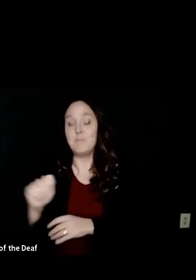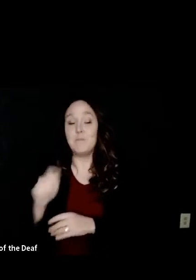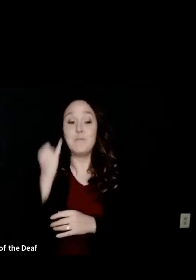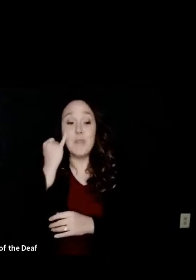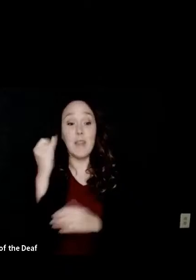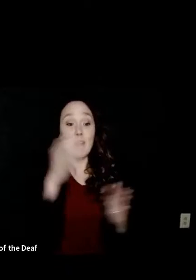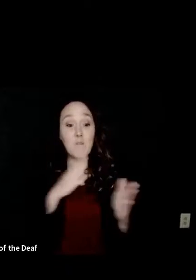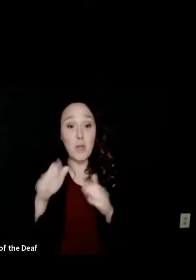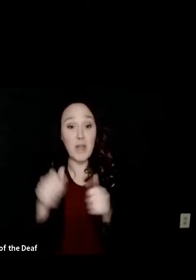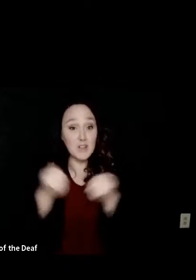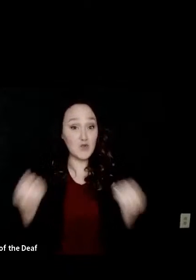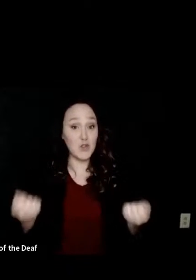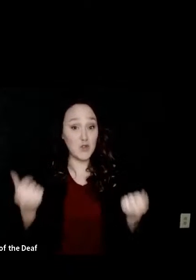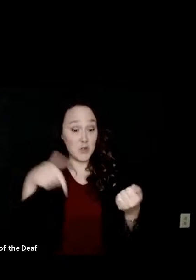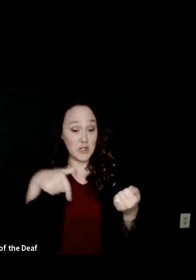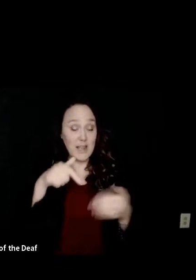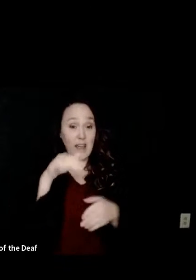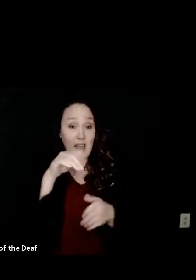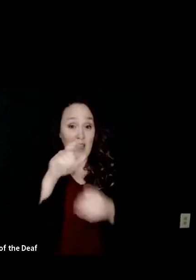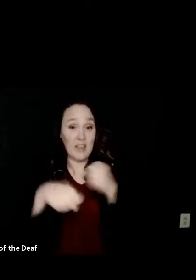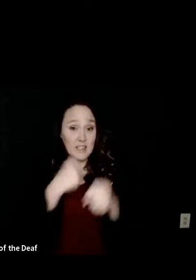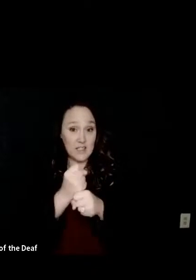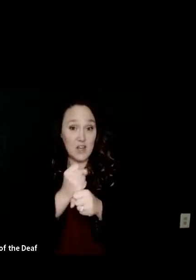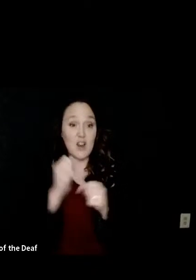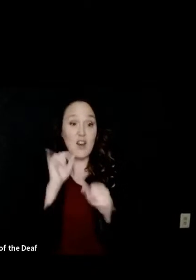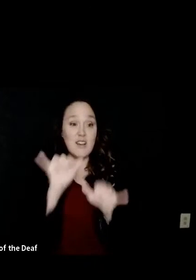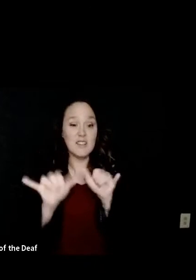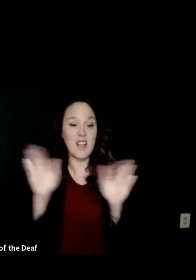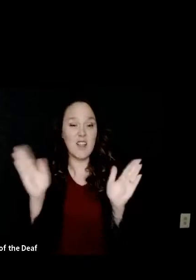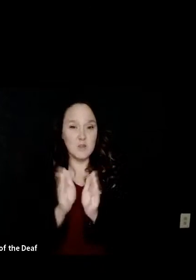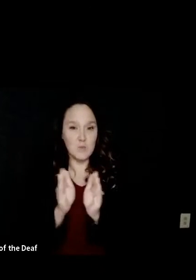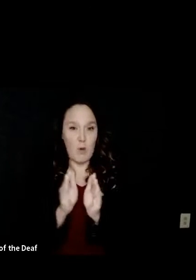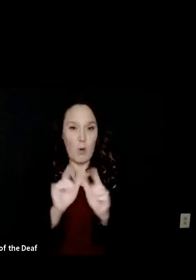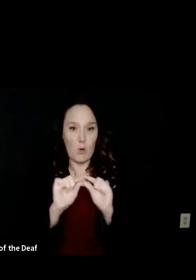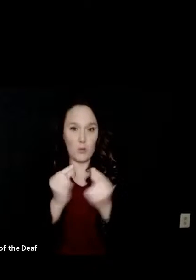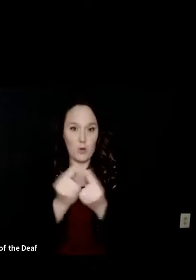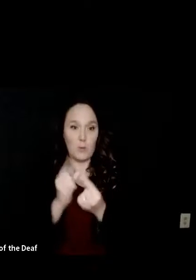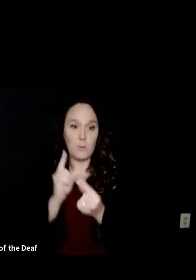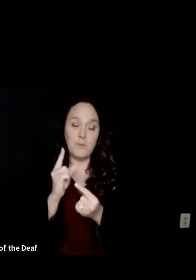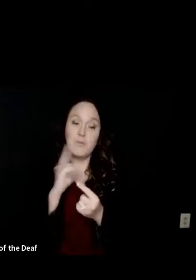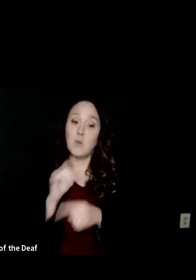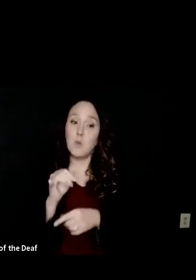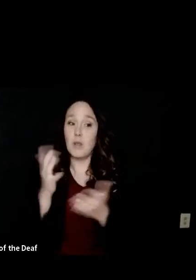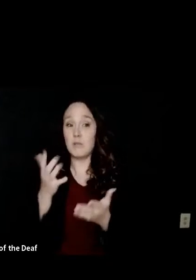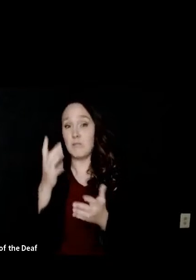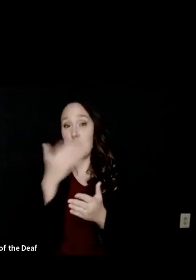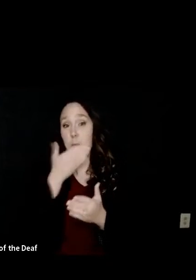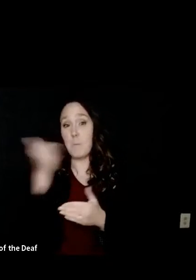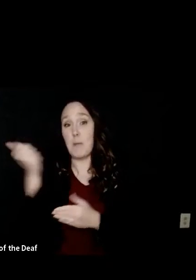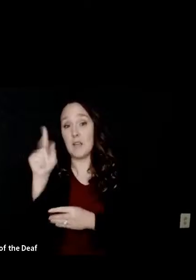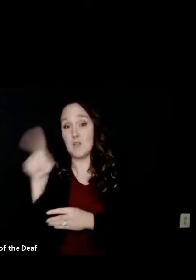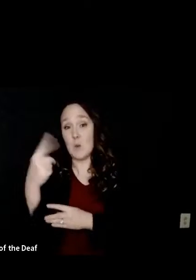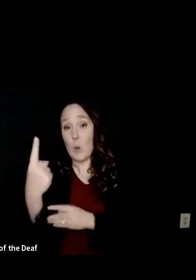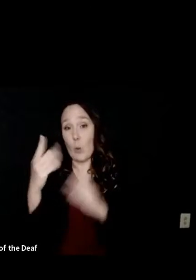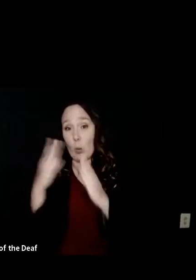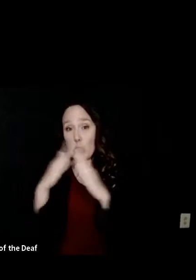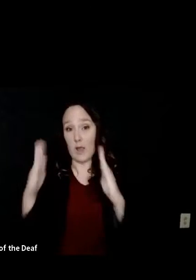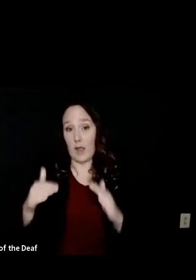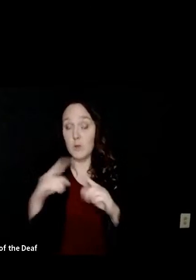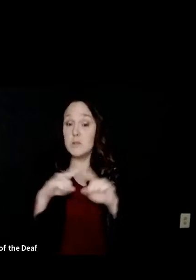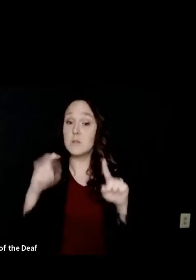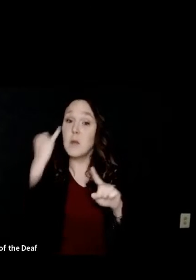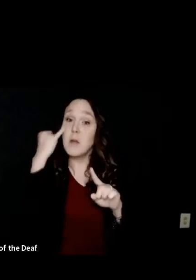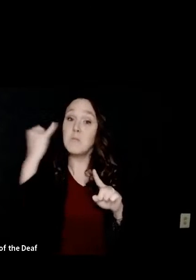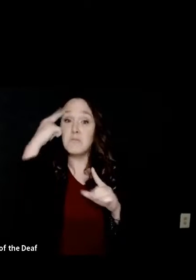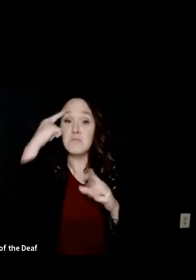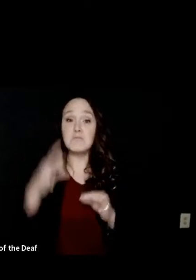neighborhood, stick to a small group. Ideally, this would just be your household. But if you decide to include some of